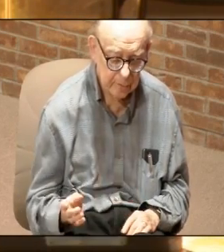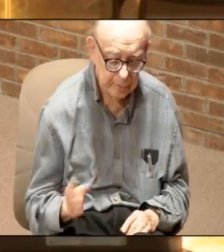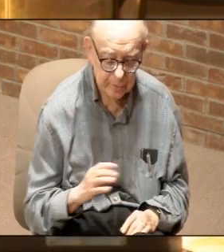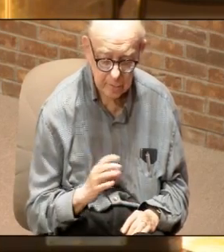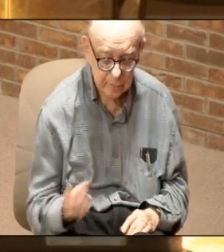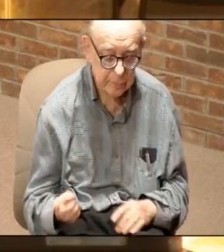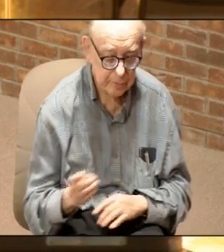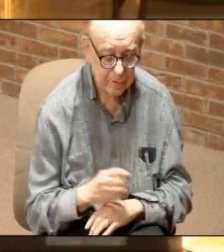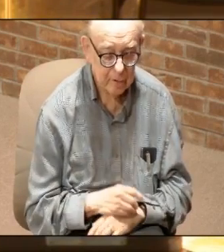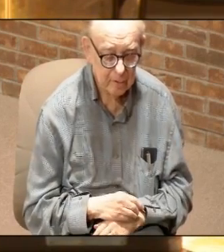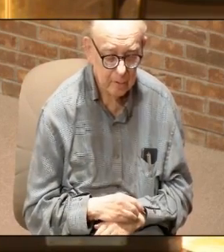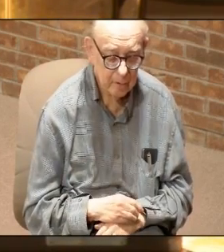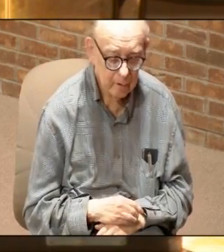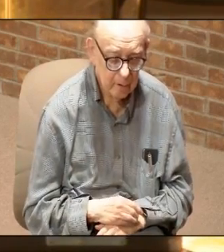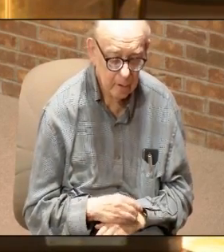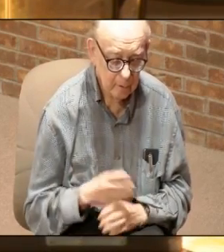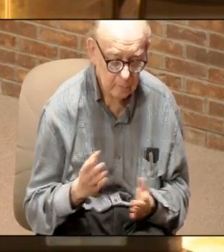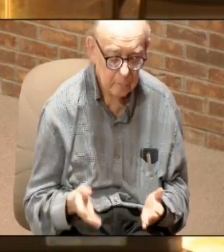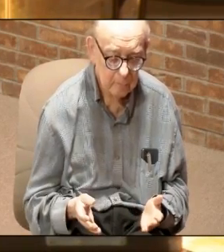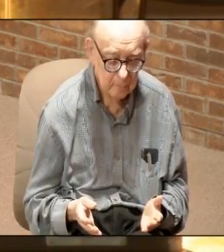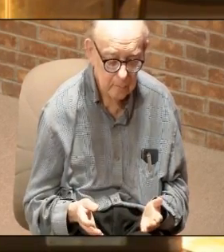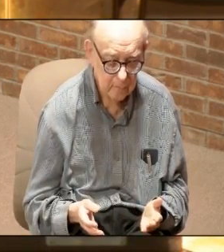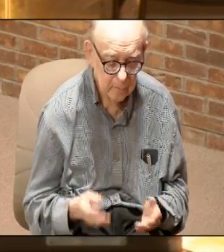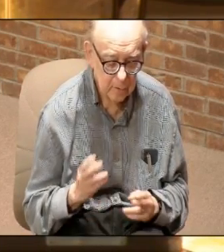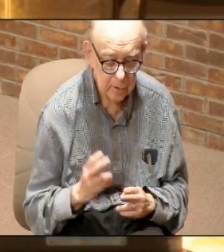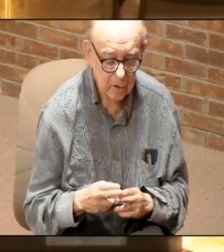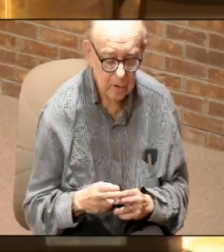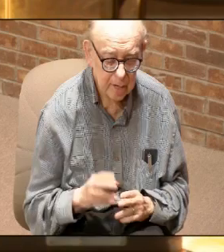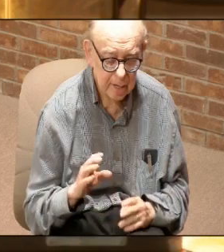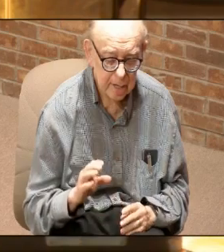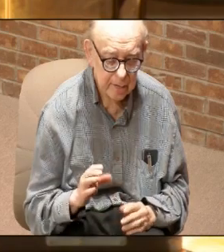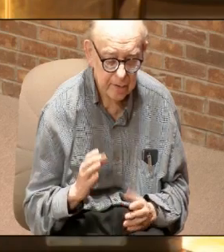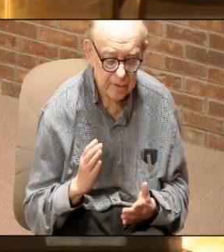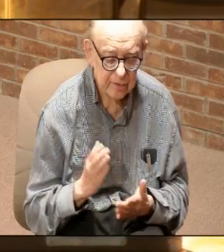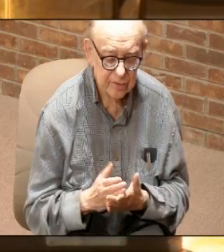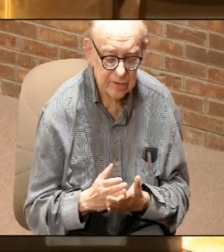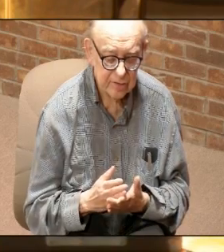Day, they generally would call it a ceasefire.